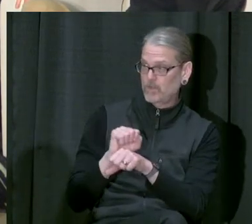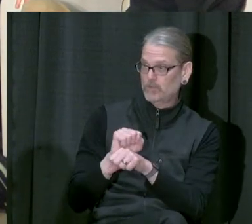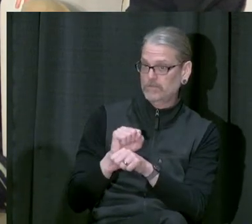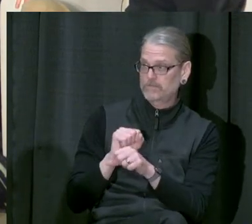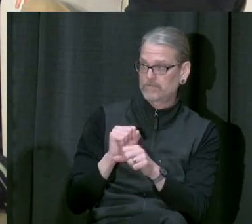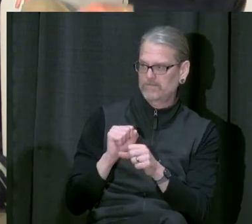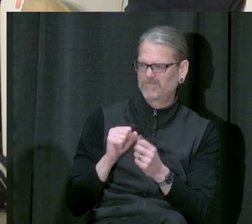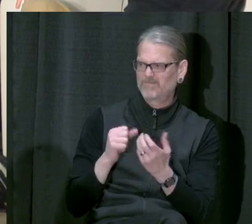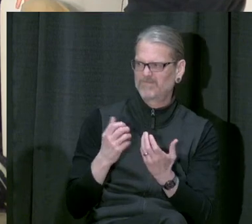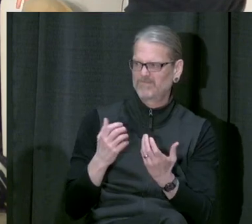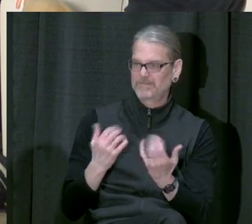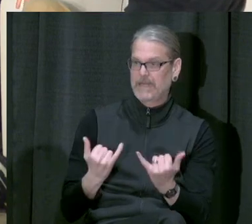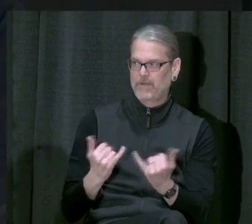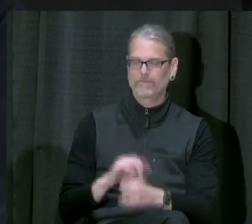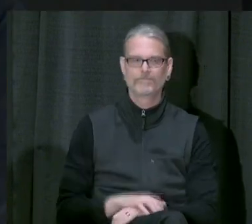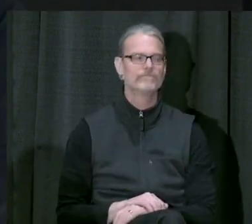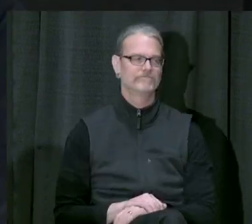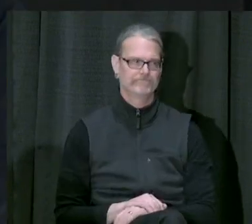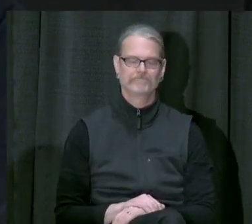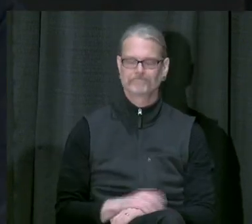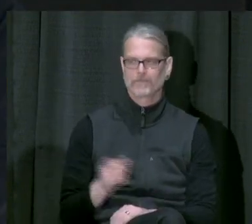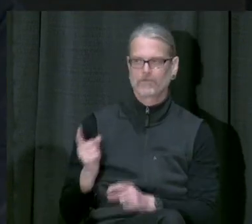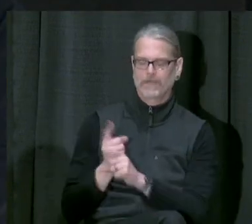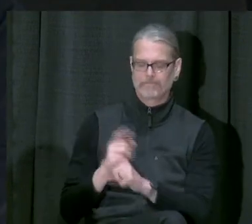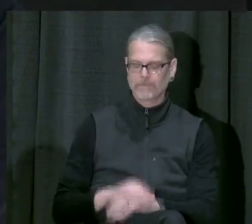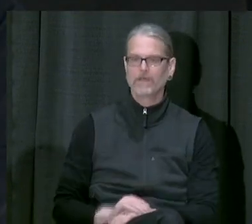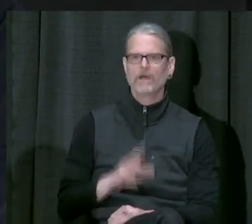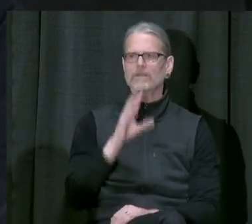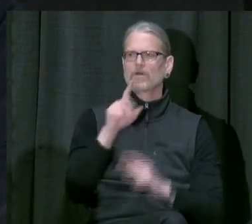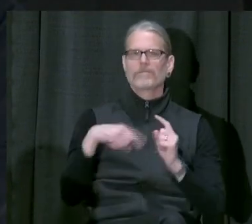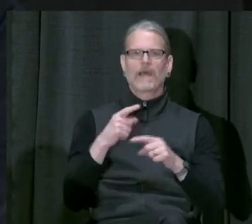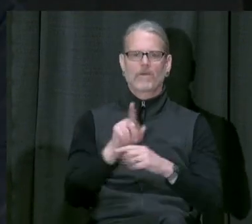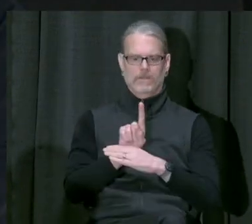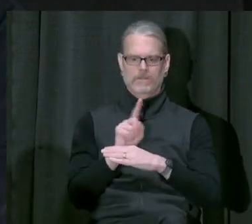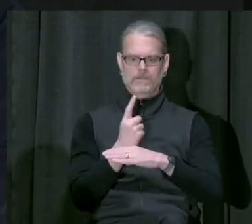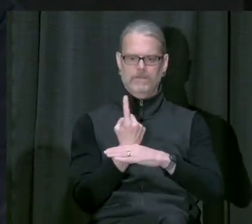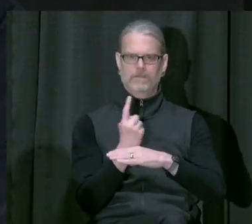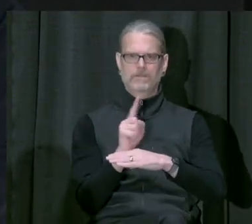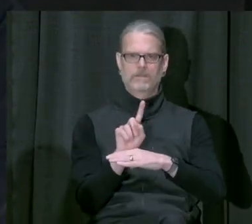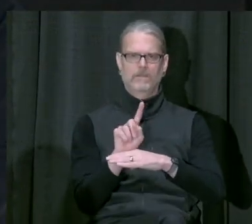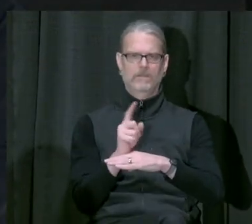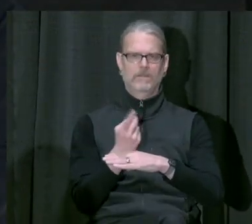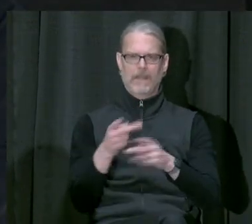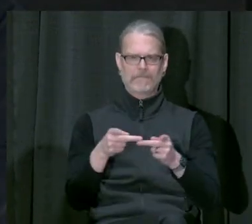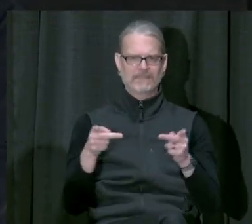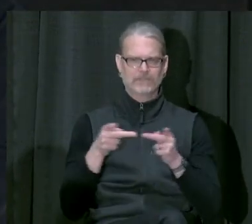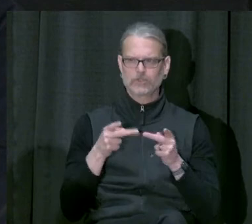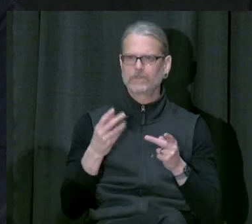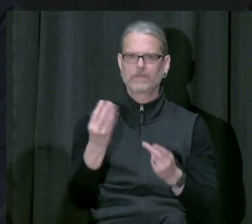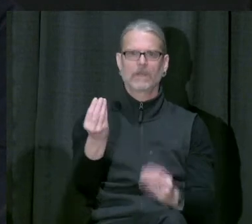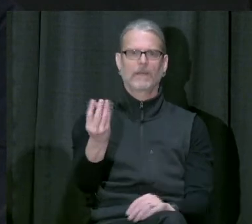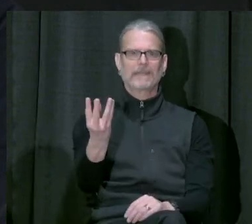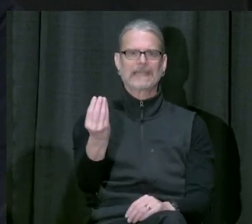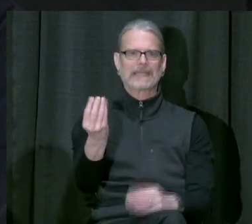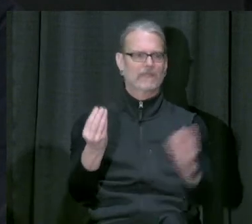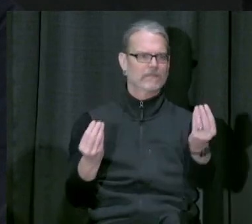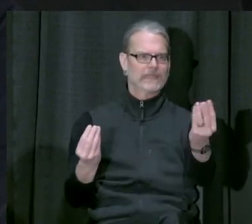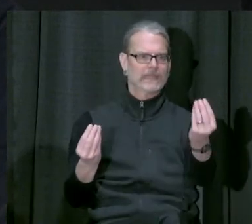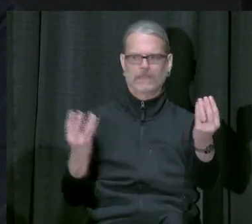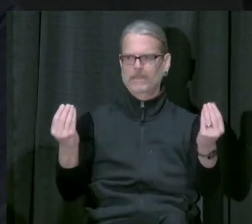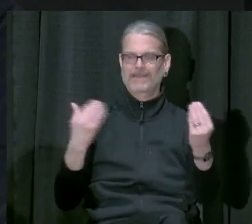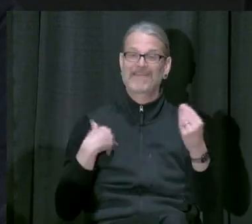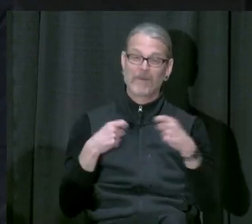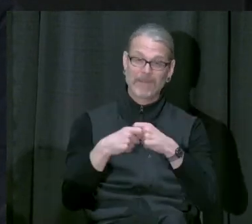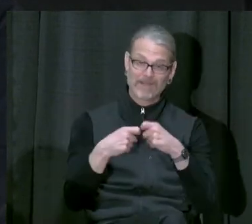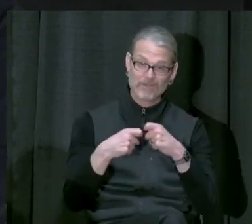work? Right. So I talked about the positioning and how do we do that indoors. Beacons mean that you have batteries to deal